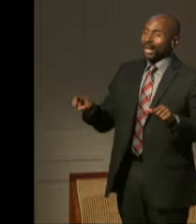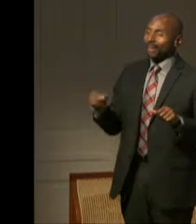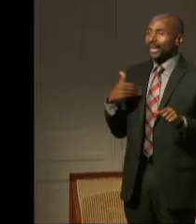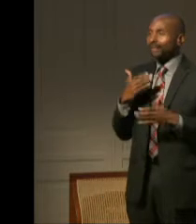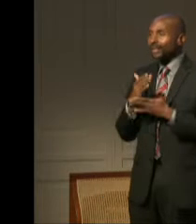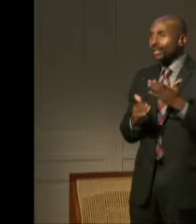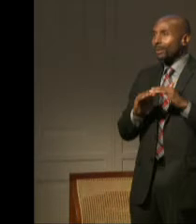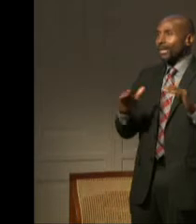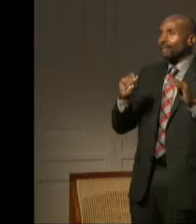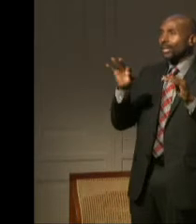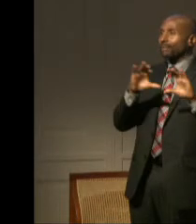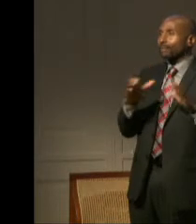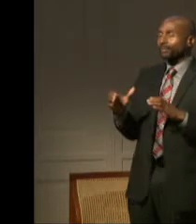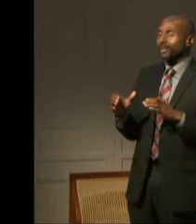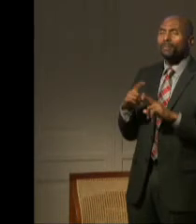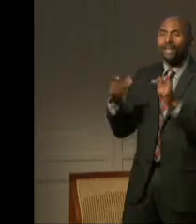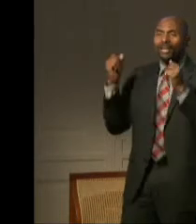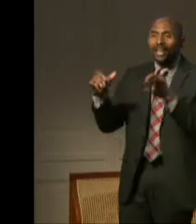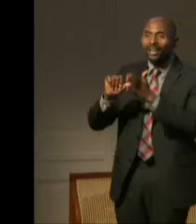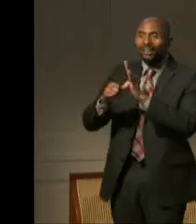put upon search, or